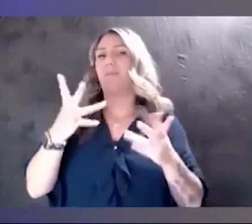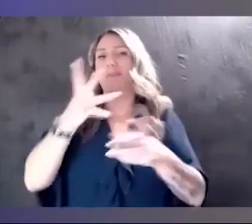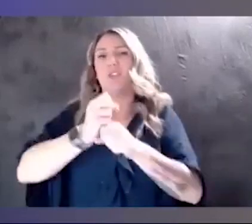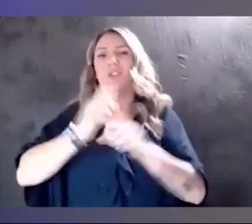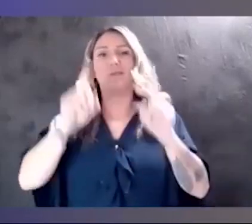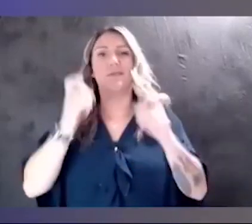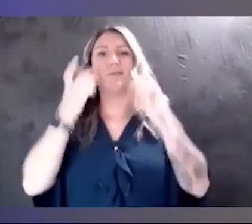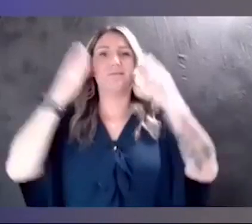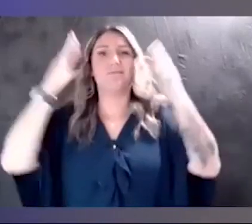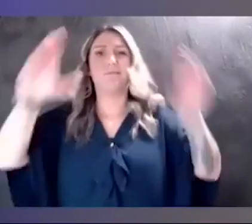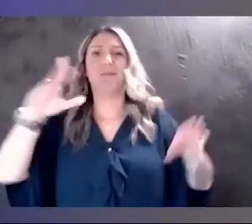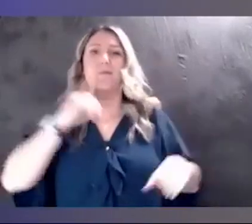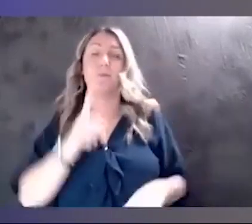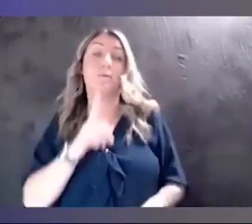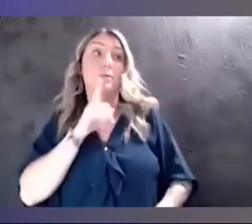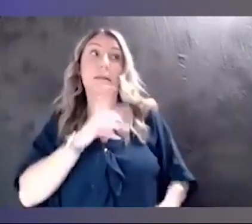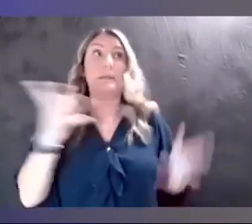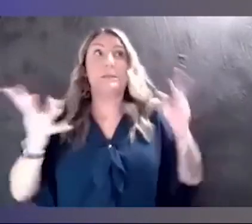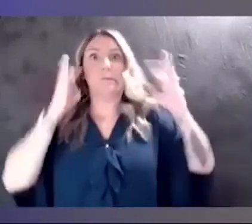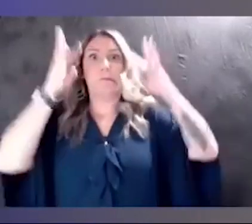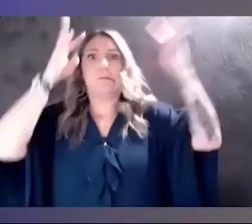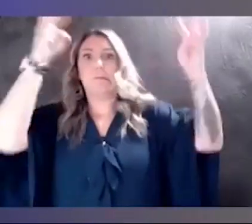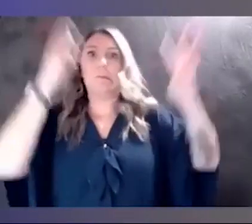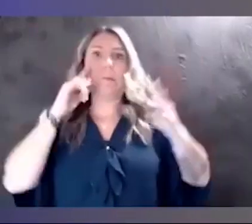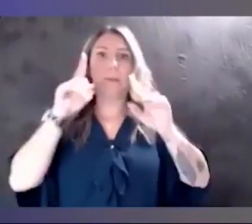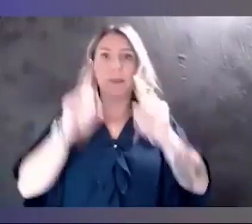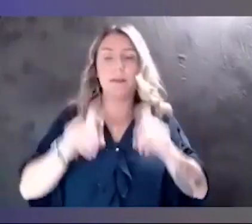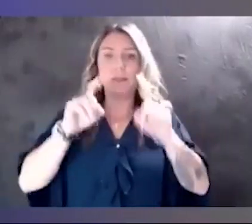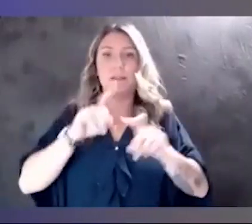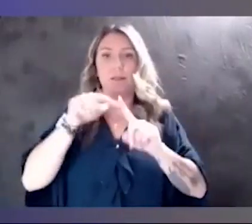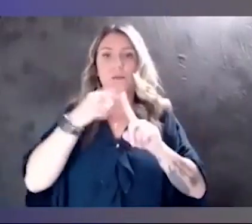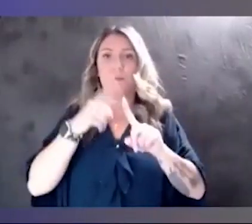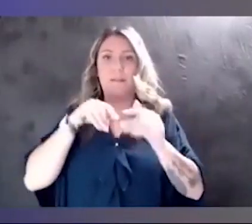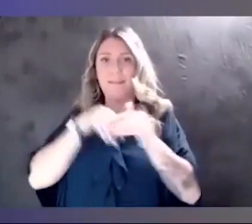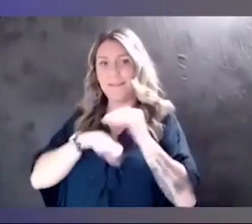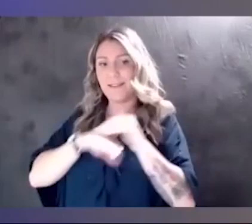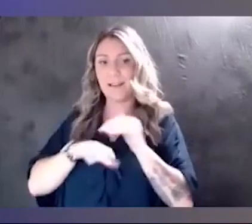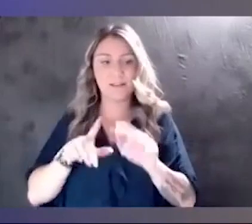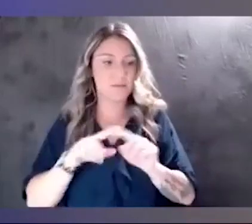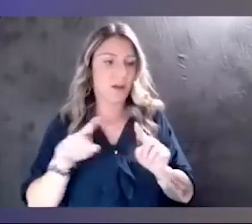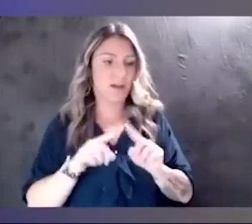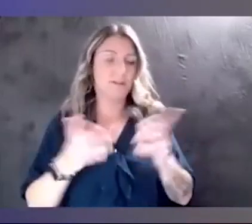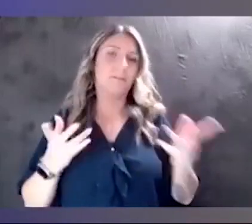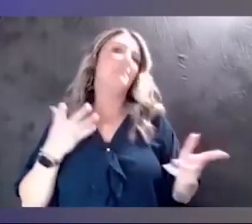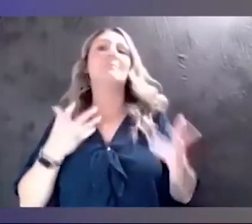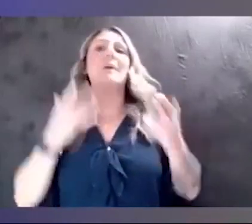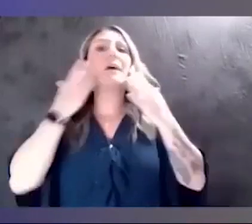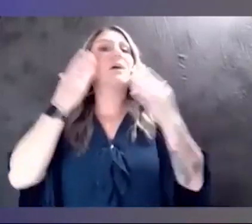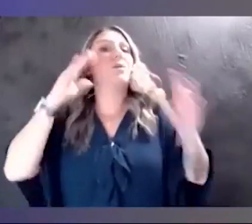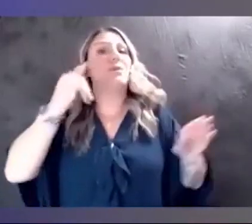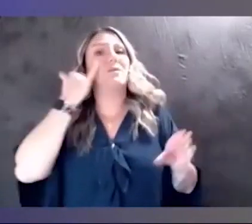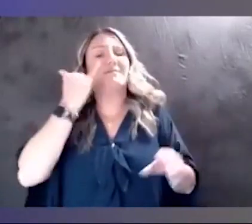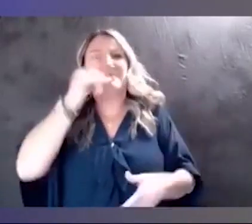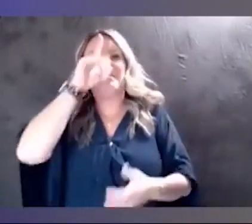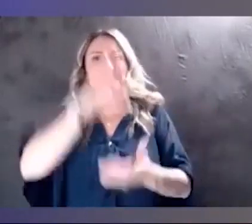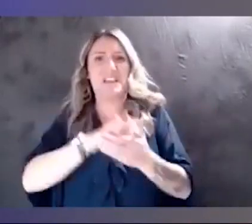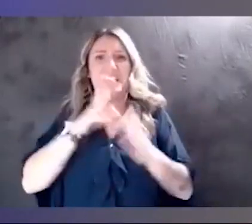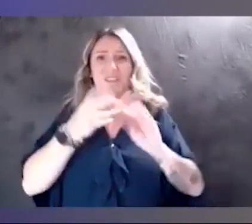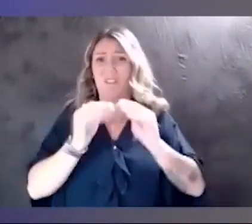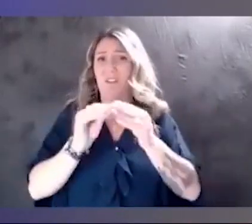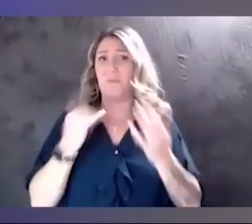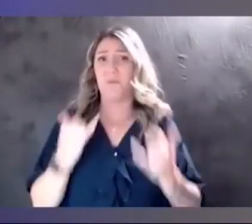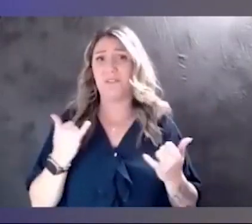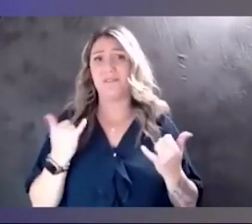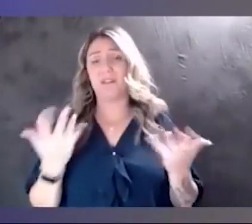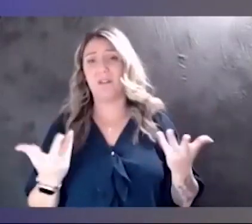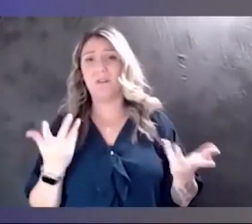in the dark. Once they get tested, those numbers can be accessed, but it's just, I don't know if we can believe the numbers right now, but we do know when